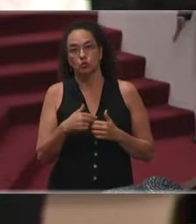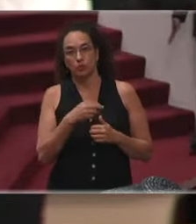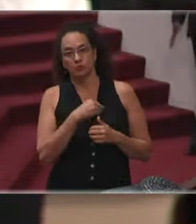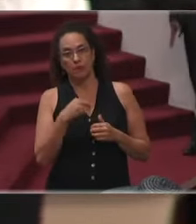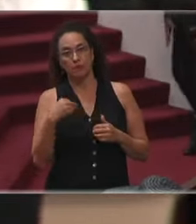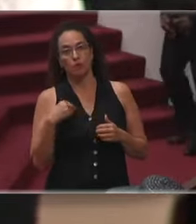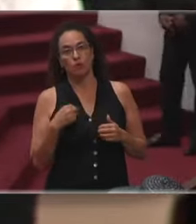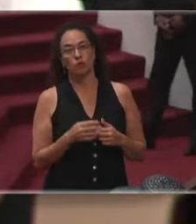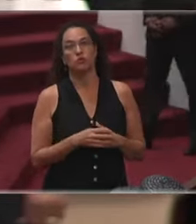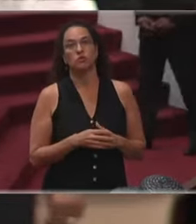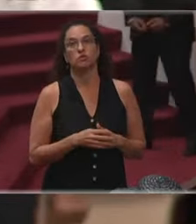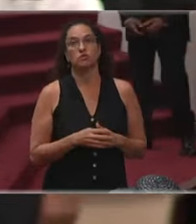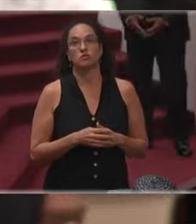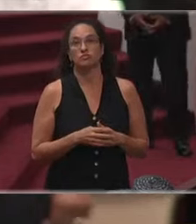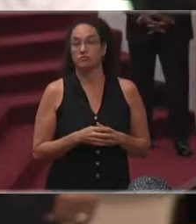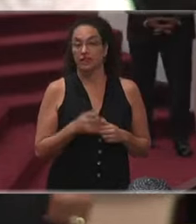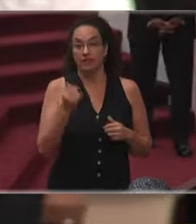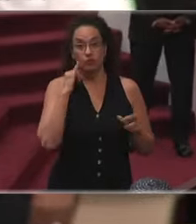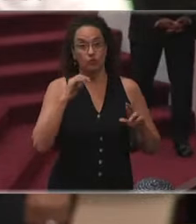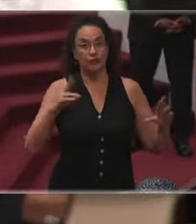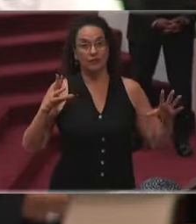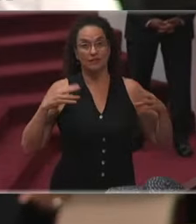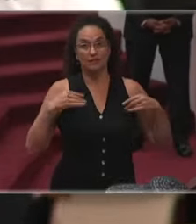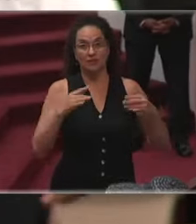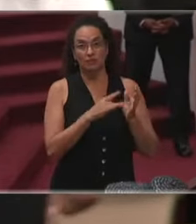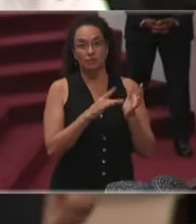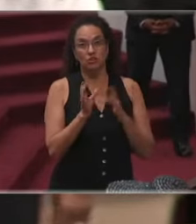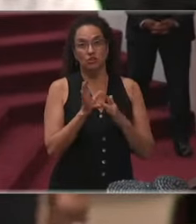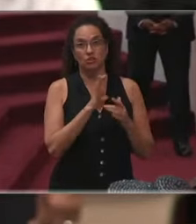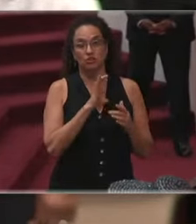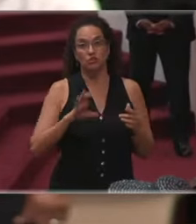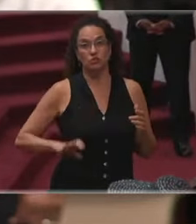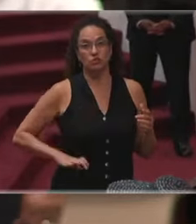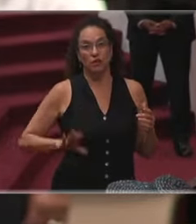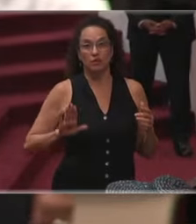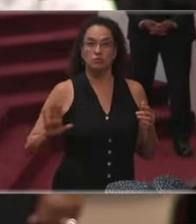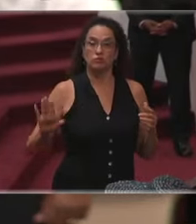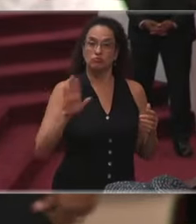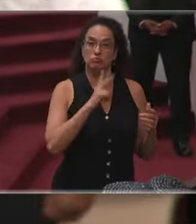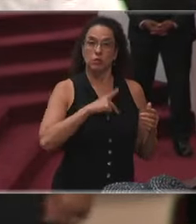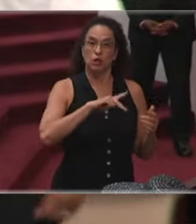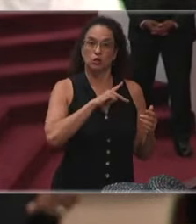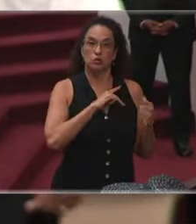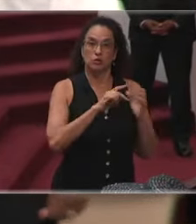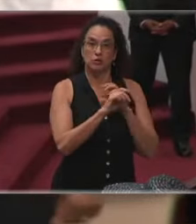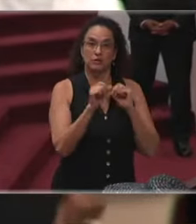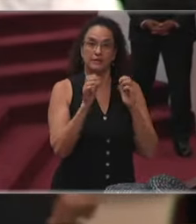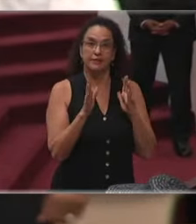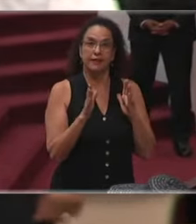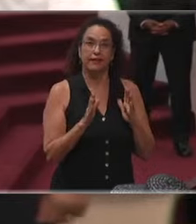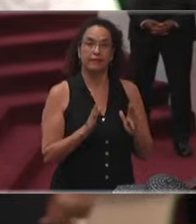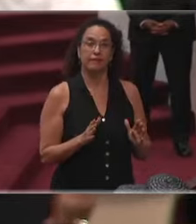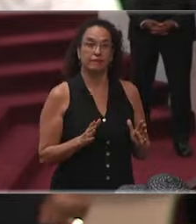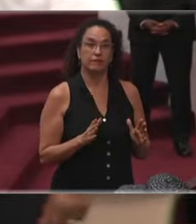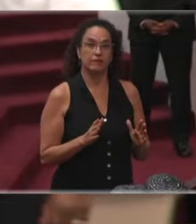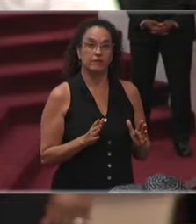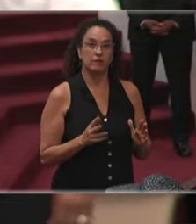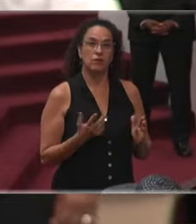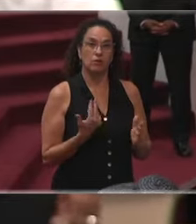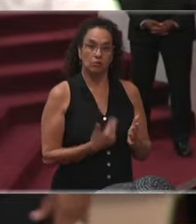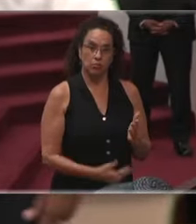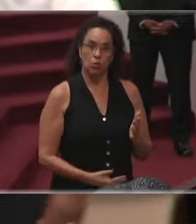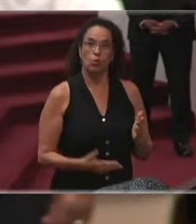the invitation to receive Jesus Christ as your personal Savior and the invitation to unite in church membership, both are extended